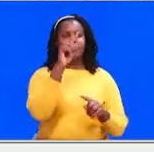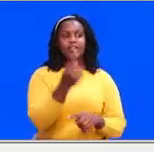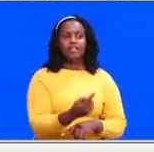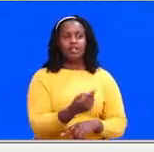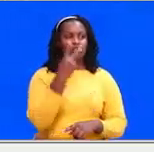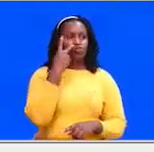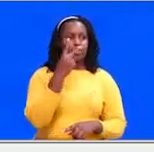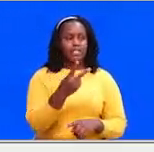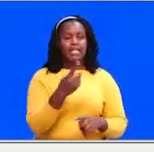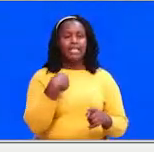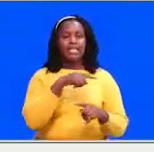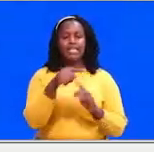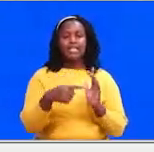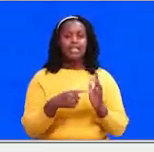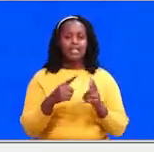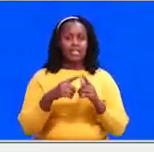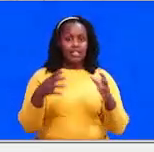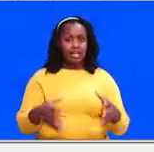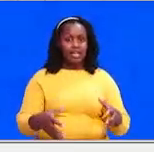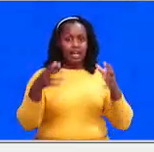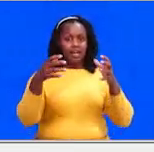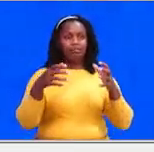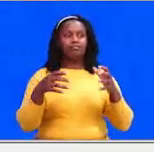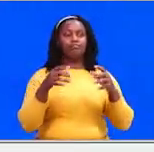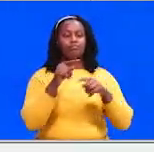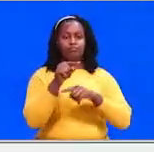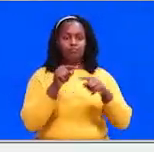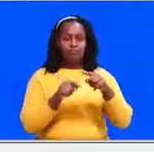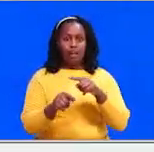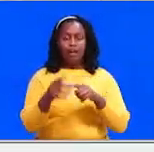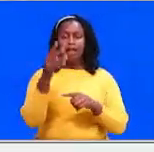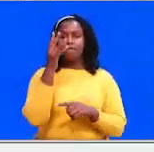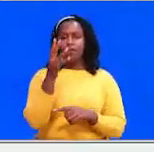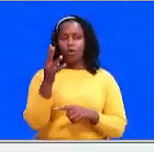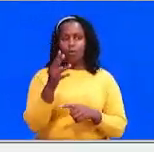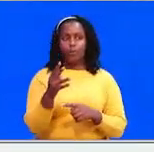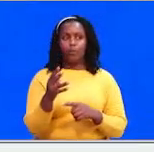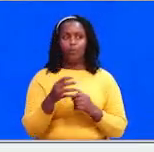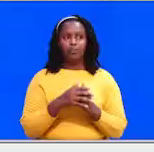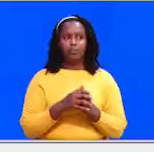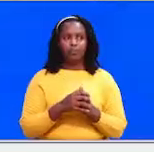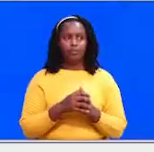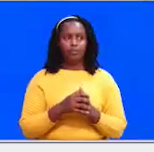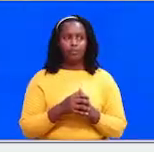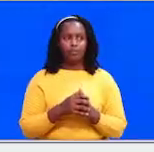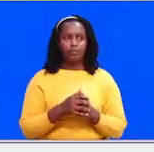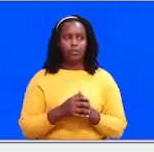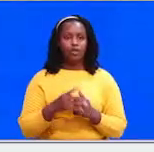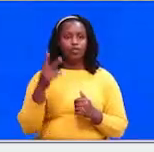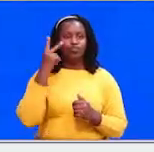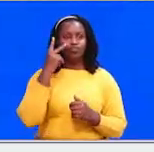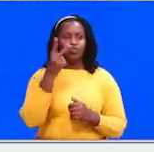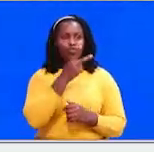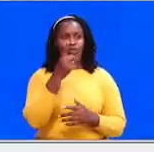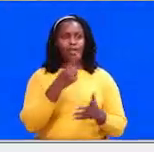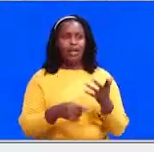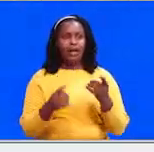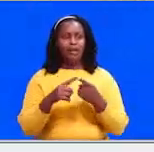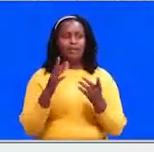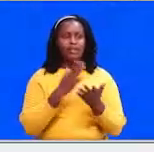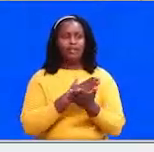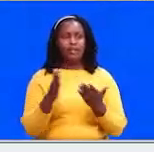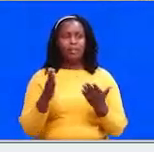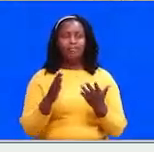is divided into four chambers. Okay. So you see the inflowing you may have some yuck factor